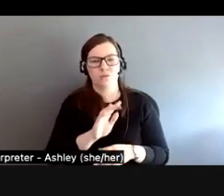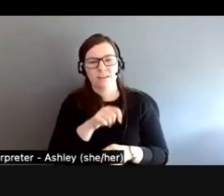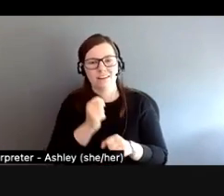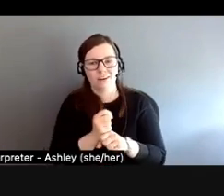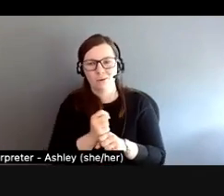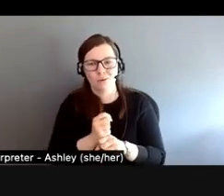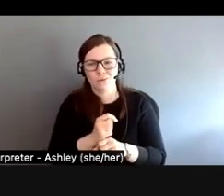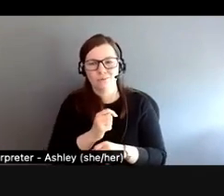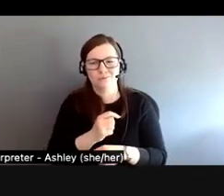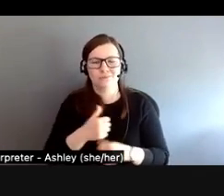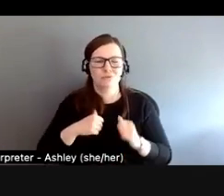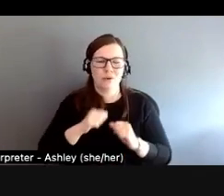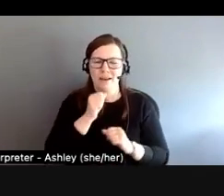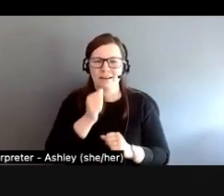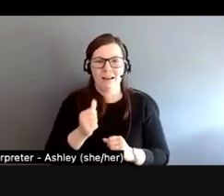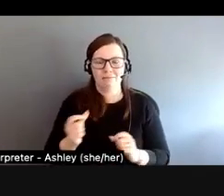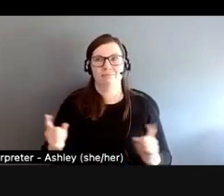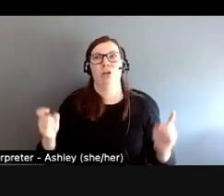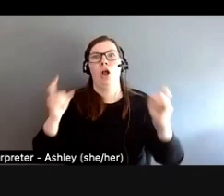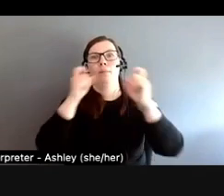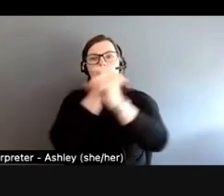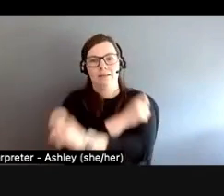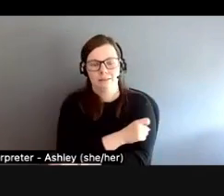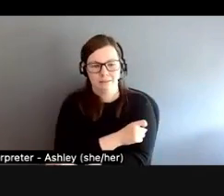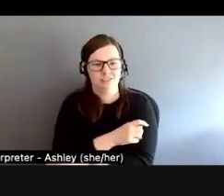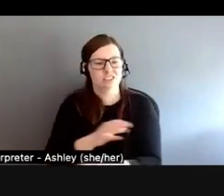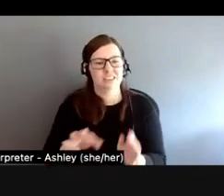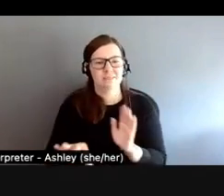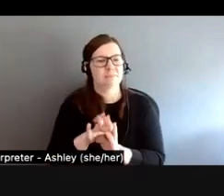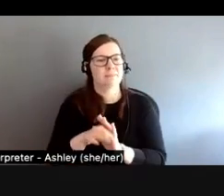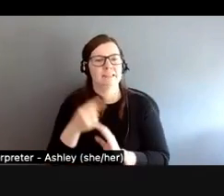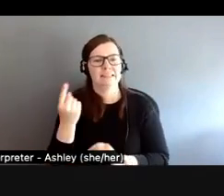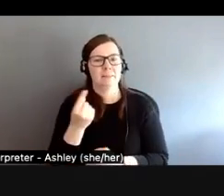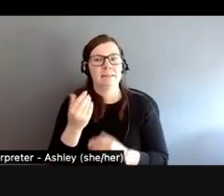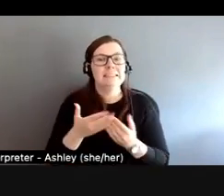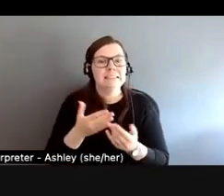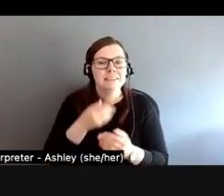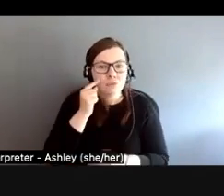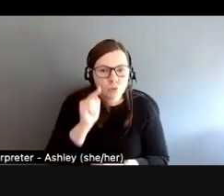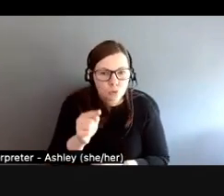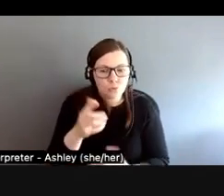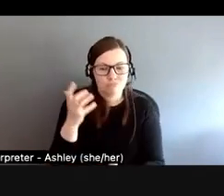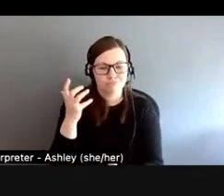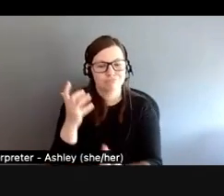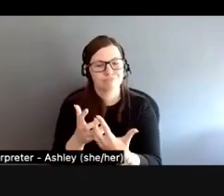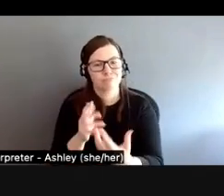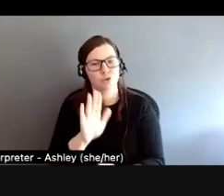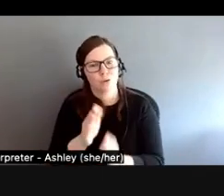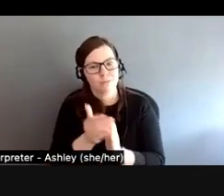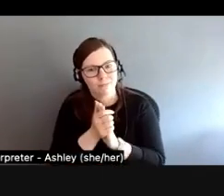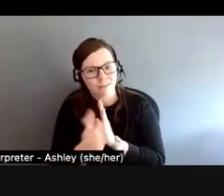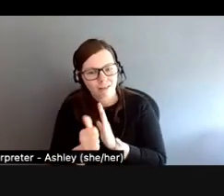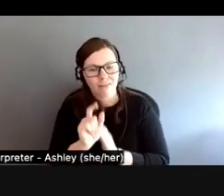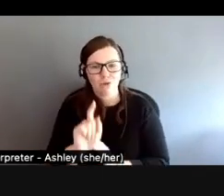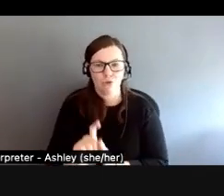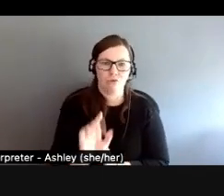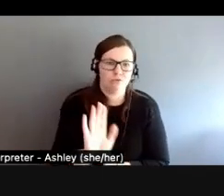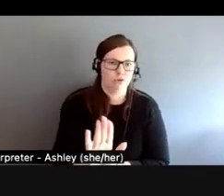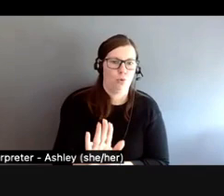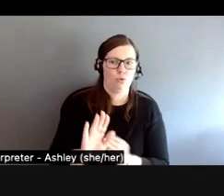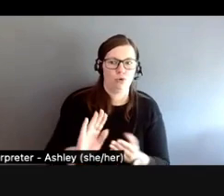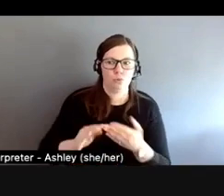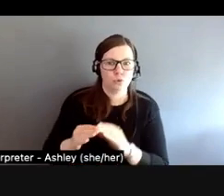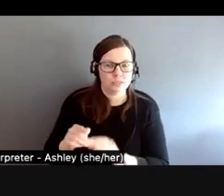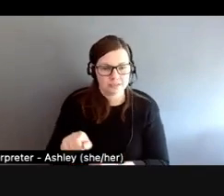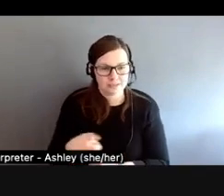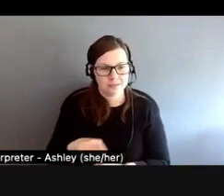work. And that's what we did. We did what was easy for us. It took us a long time, but we kept to the same like location.